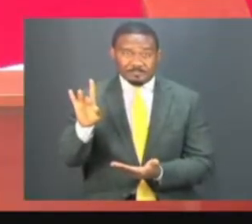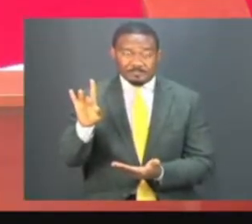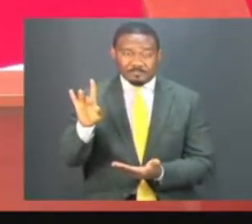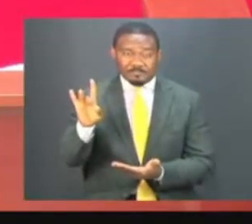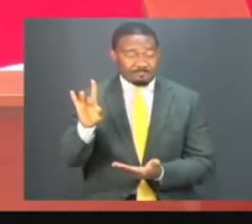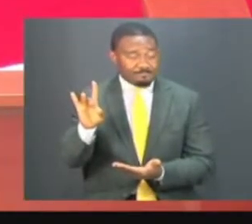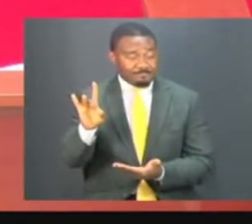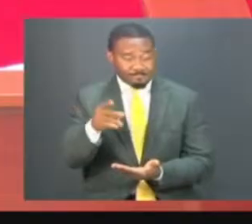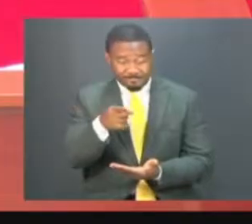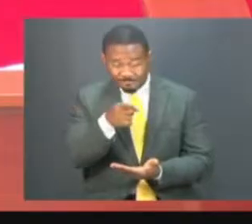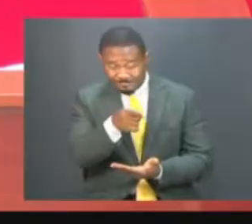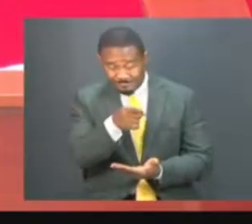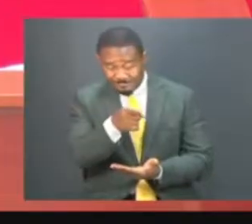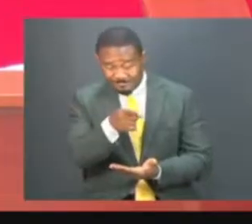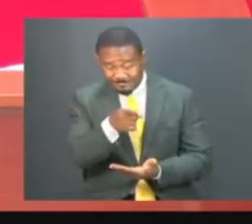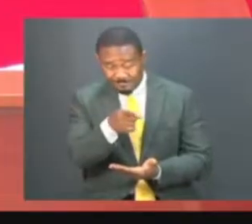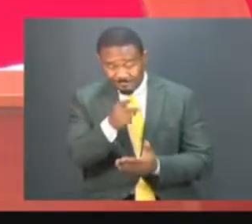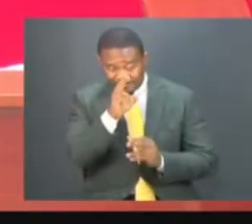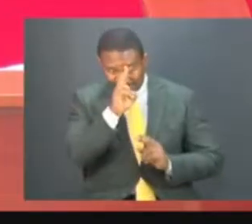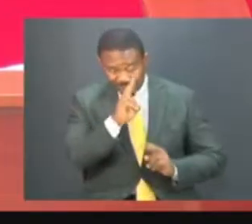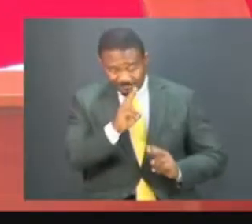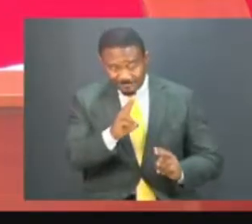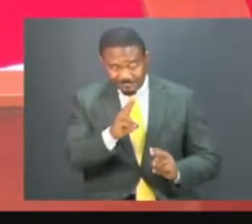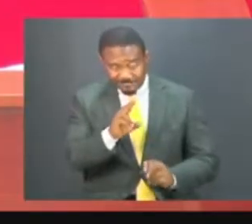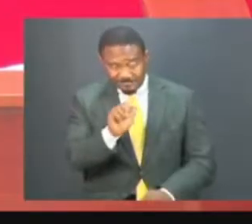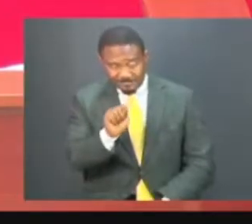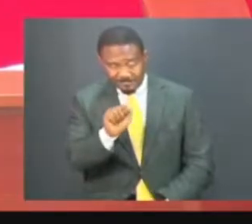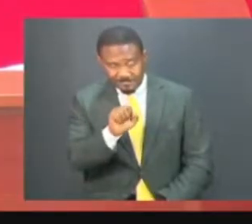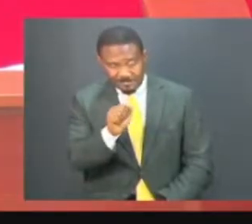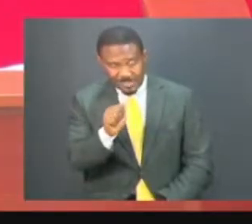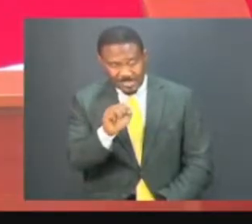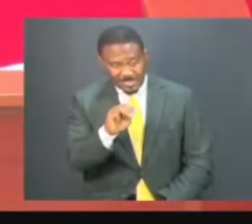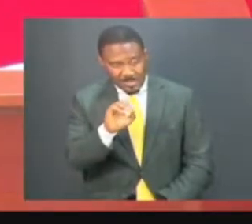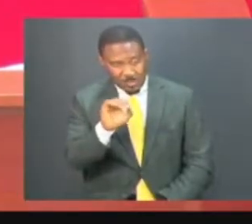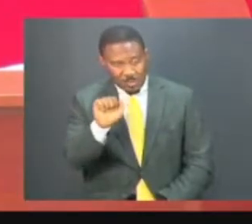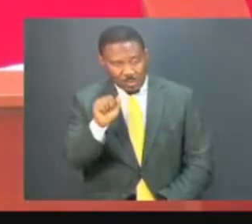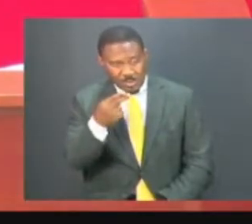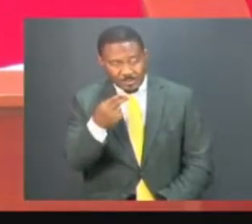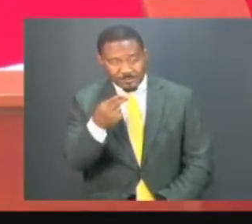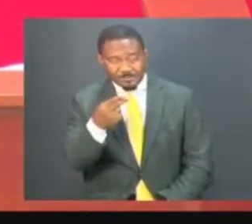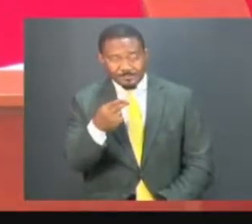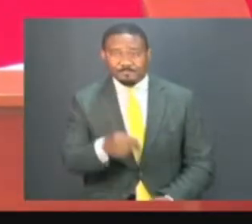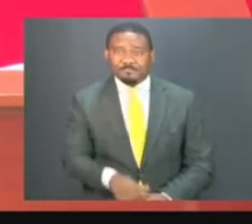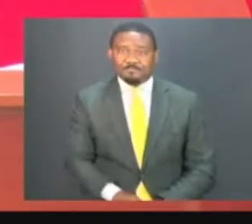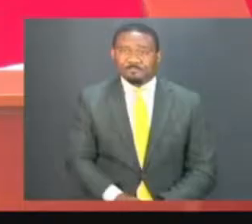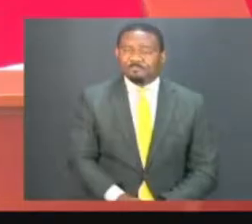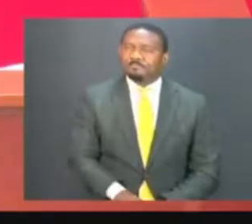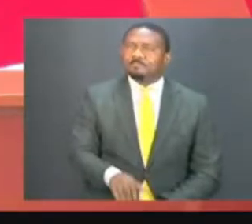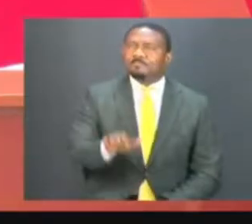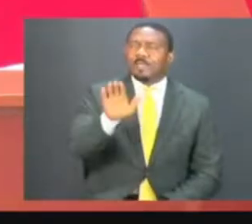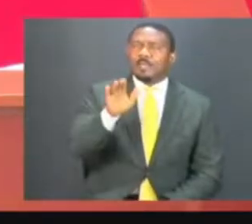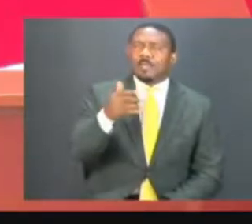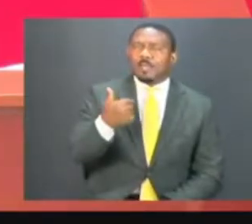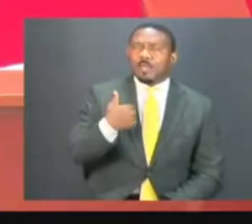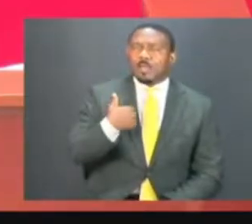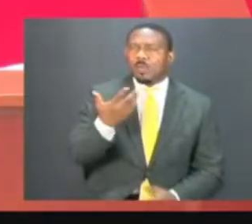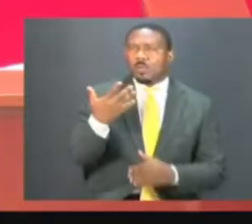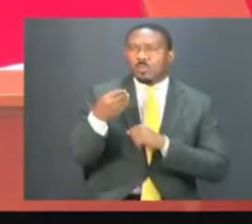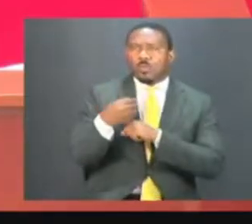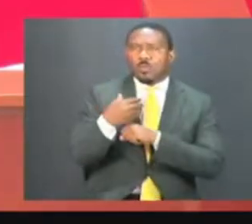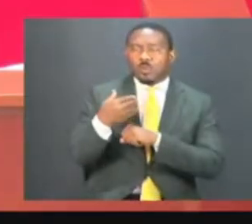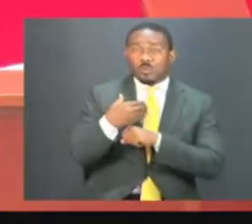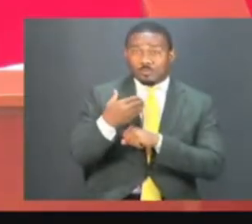Yes, Honorable Asamoah. Honorable Speaker, I'd like to seek your